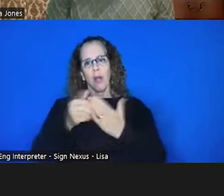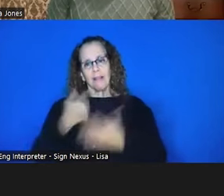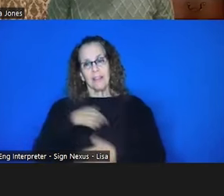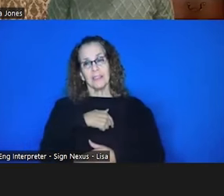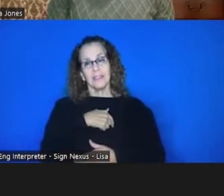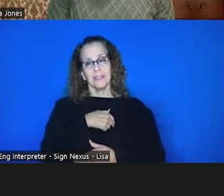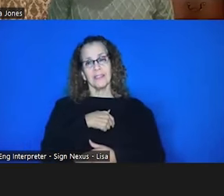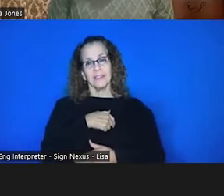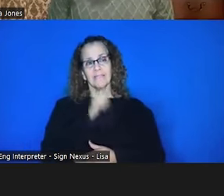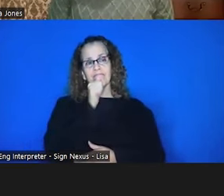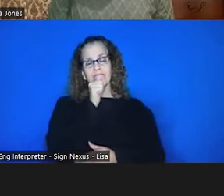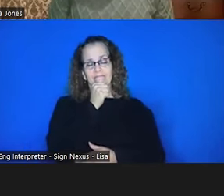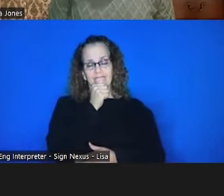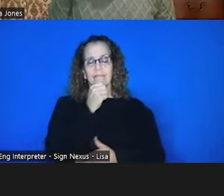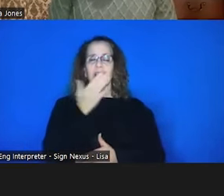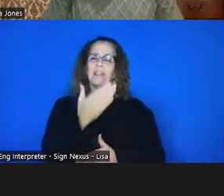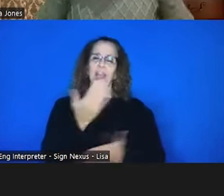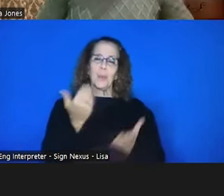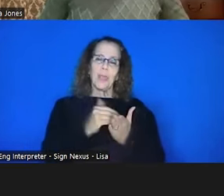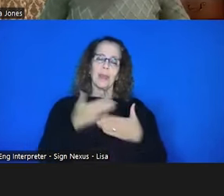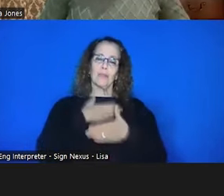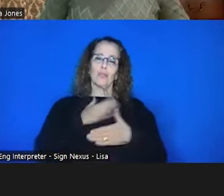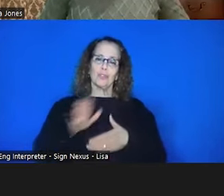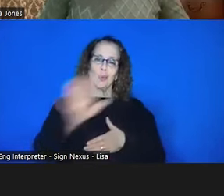and really appreciate you all taking the